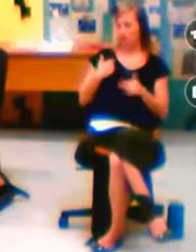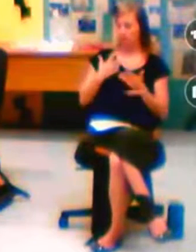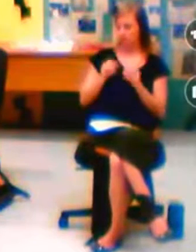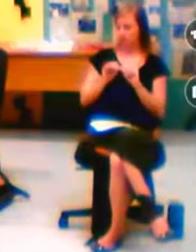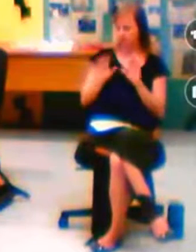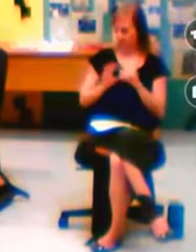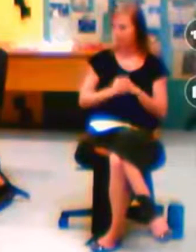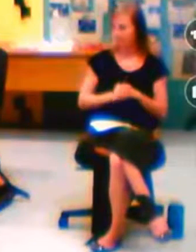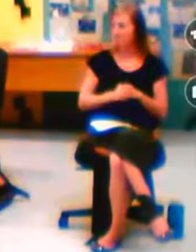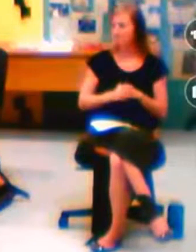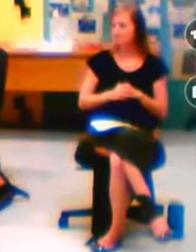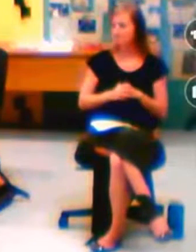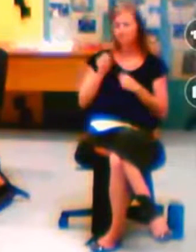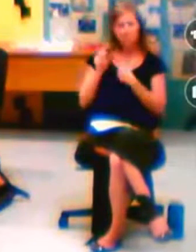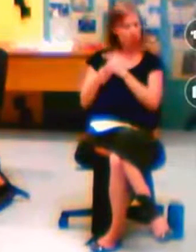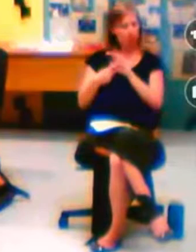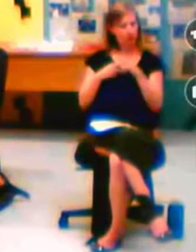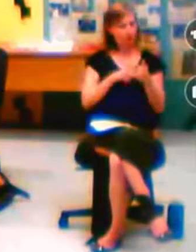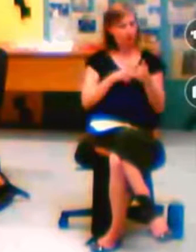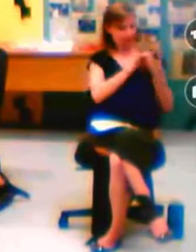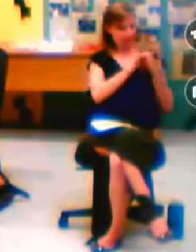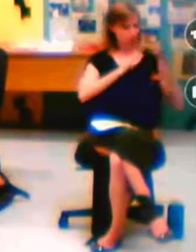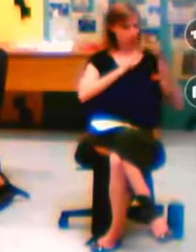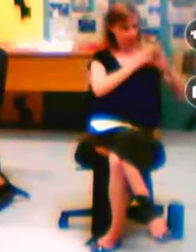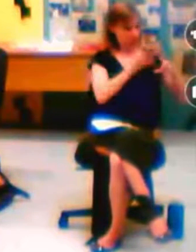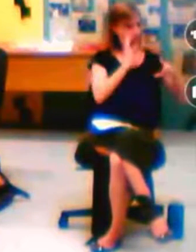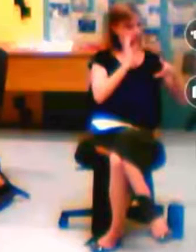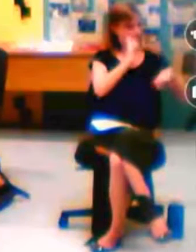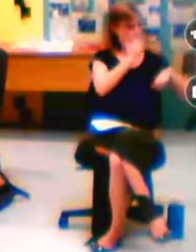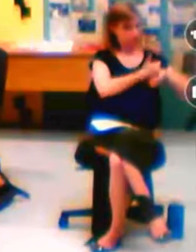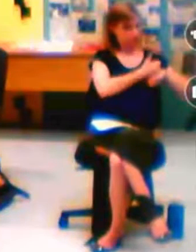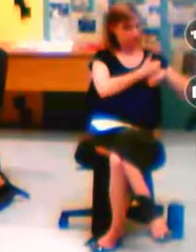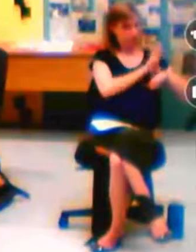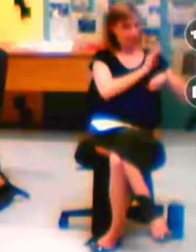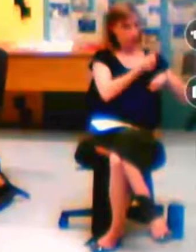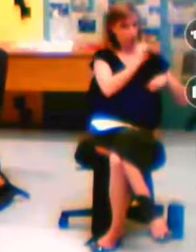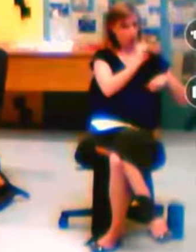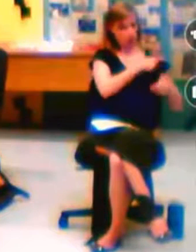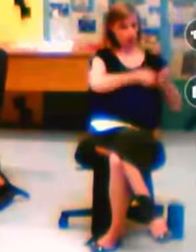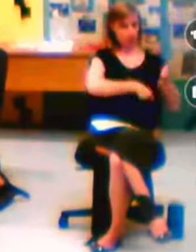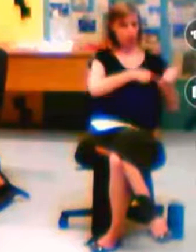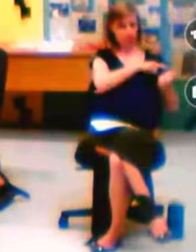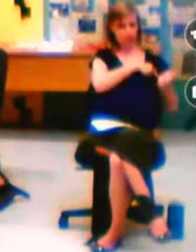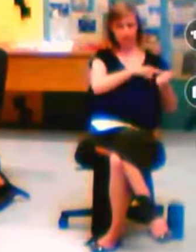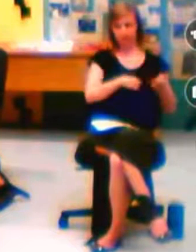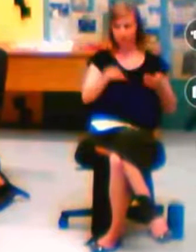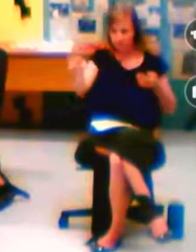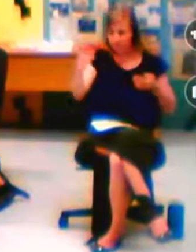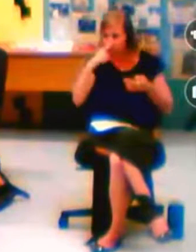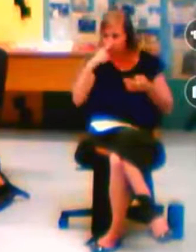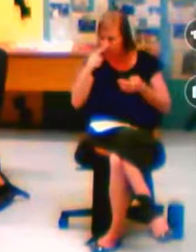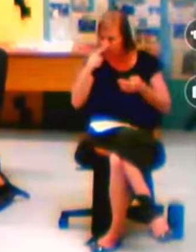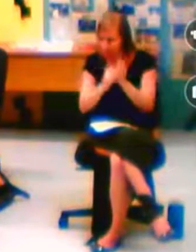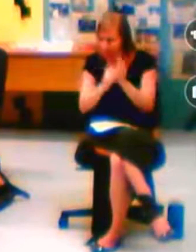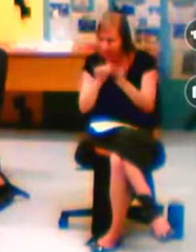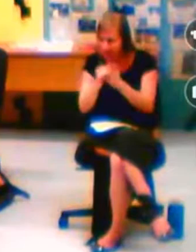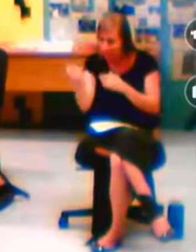that's the answer that I didn't, or no? No, it was around the waivers that kind of went into it kind of went a little off